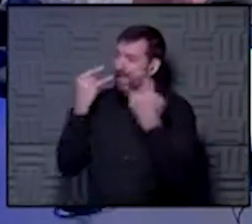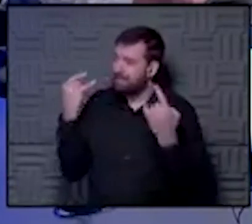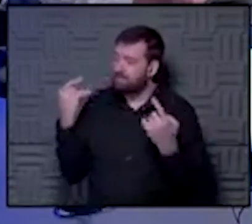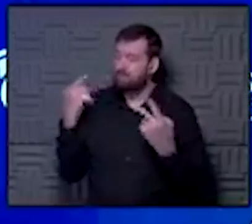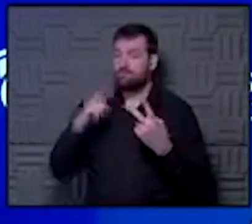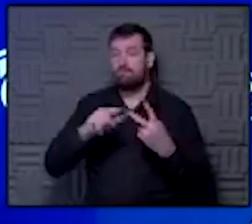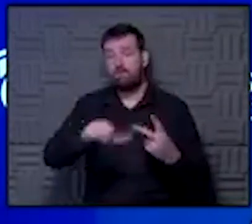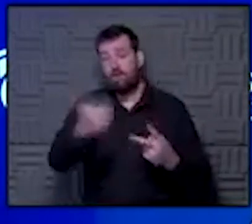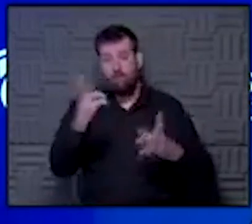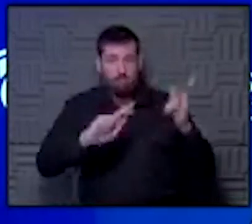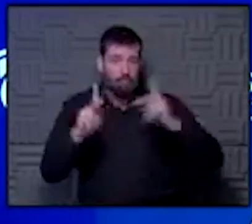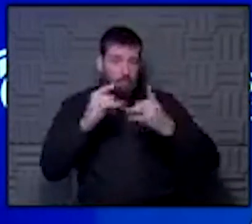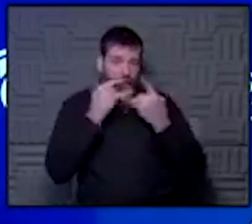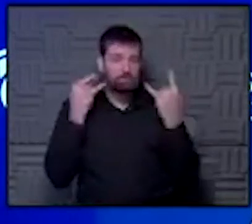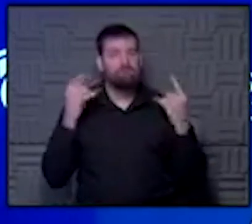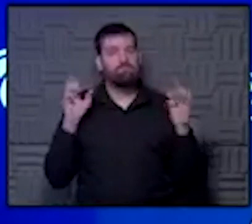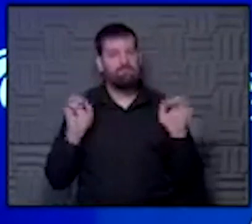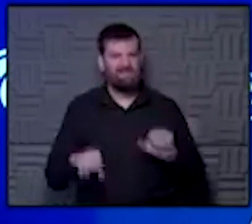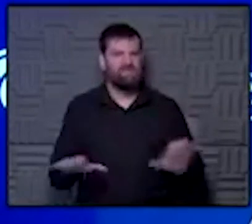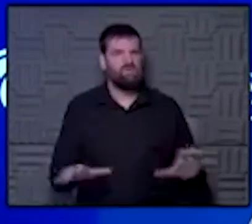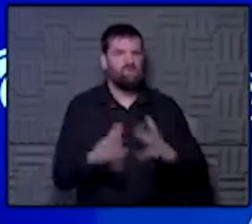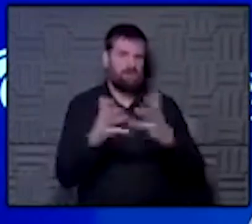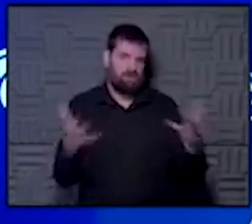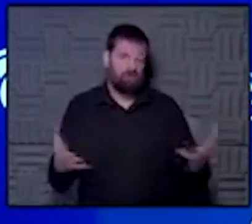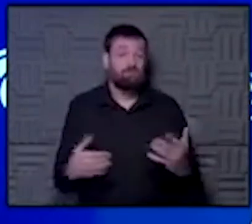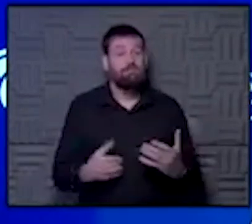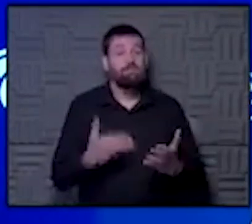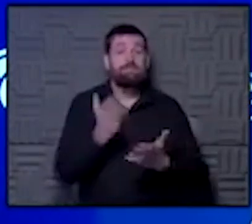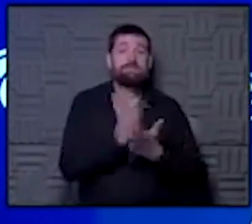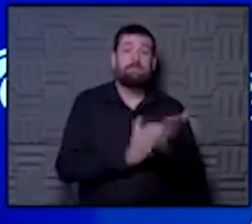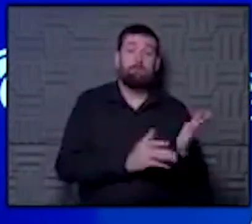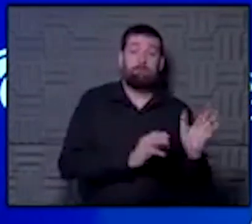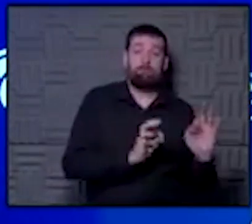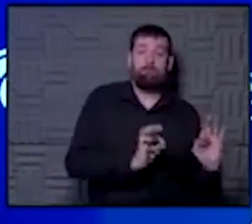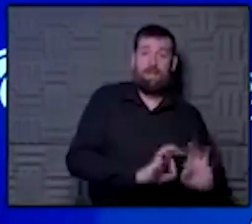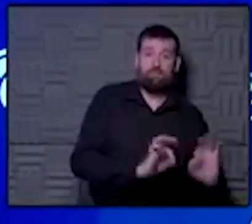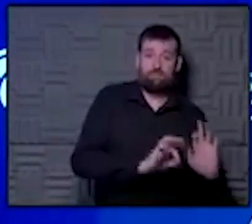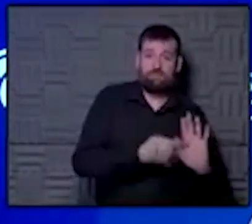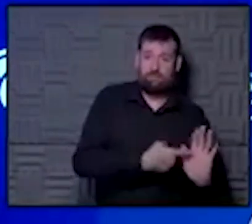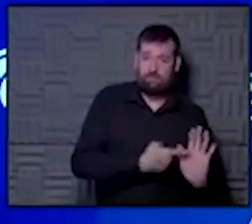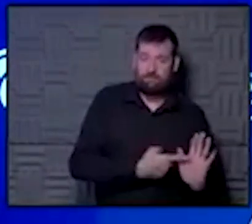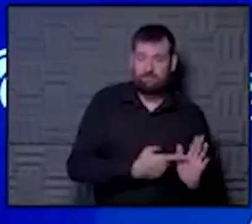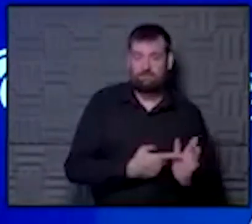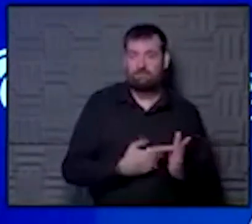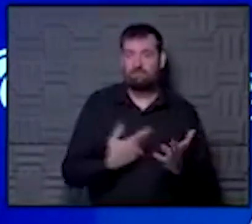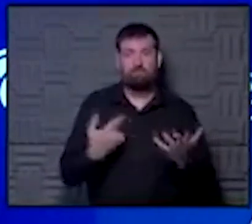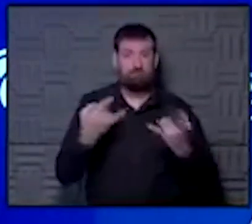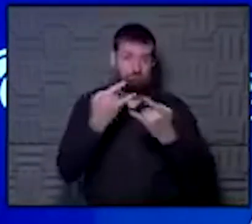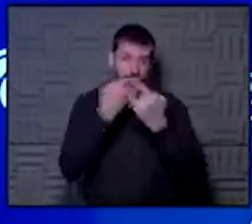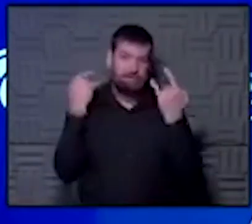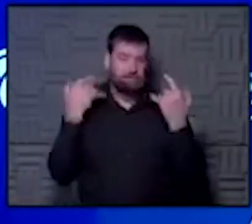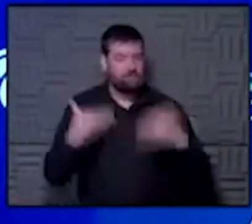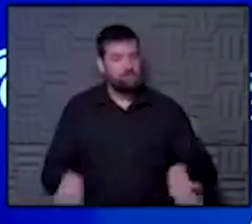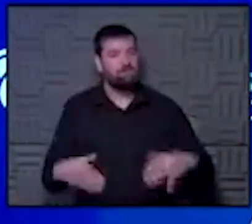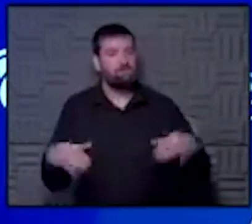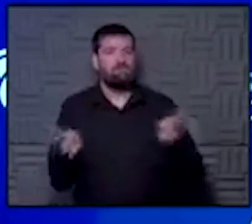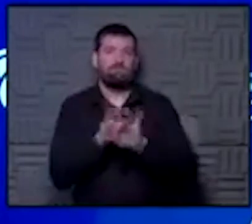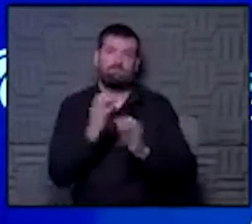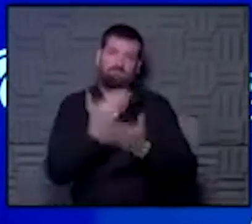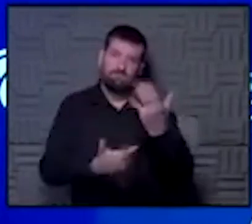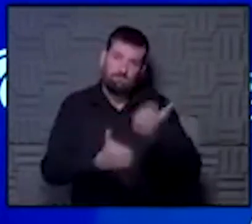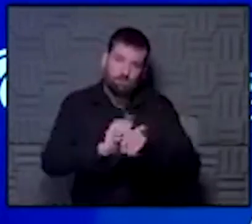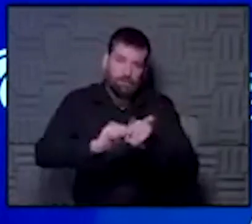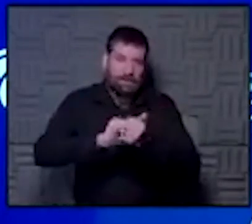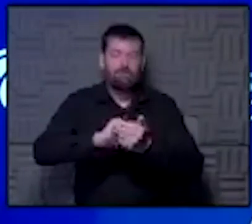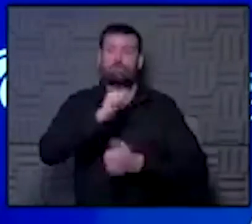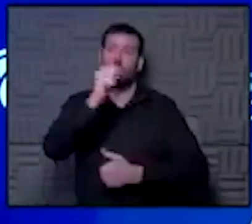the other people mask up, I think you can do a lot of stuff. And even if you do have some mild symptoms, just have your mask and wash your hands and